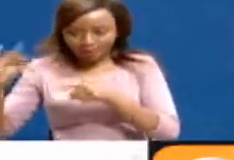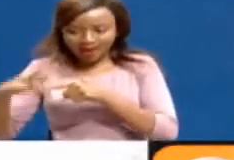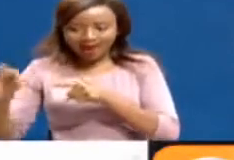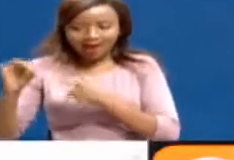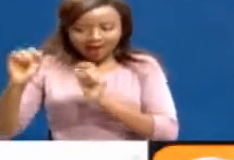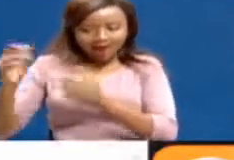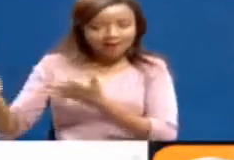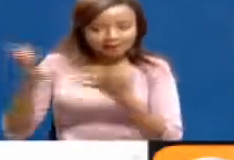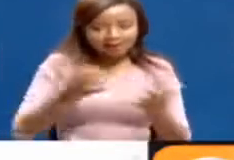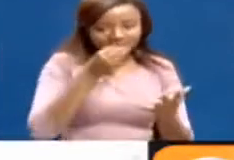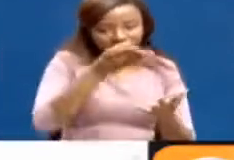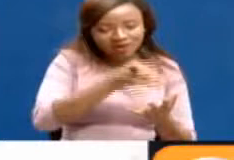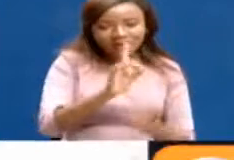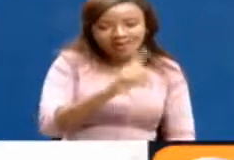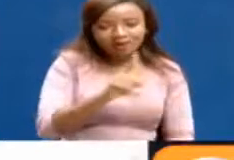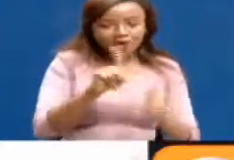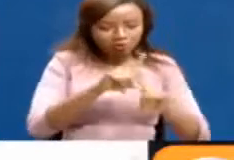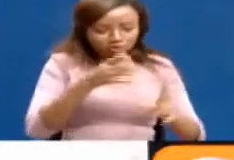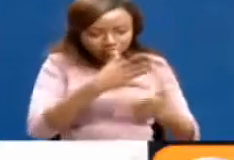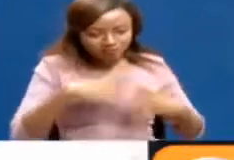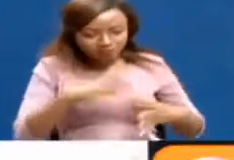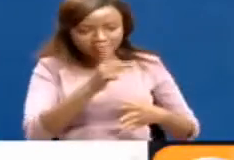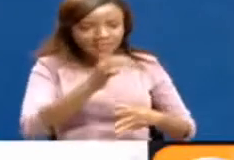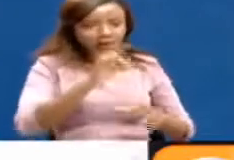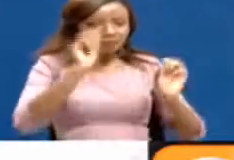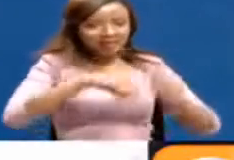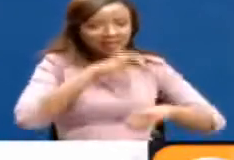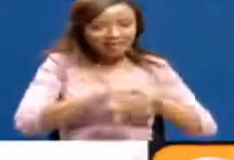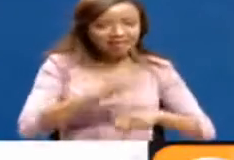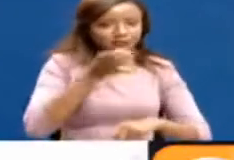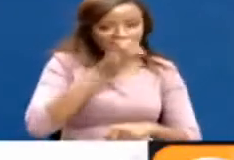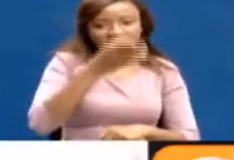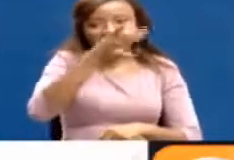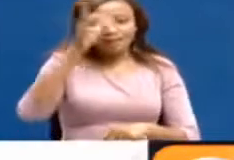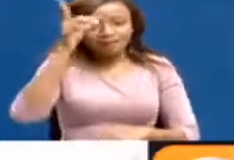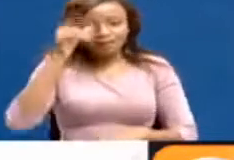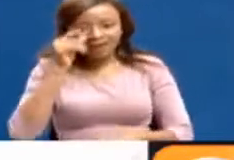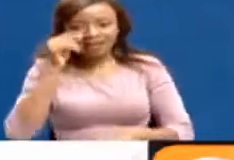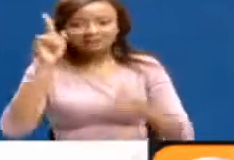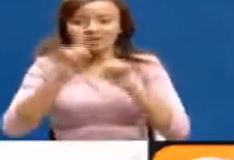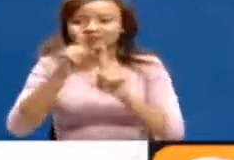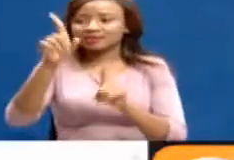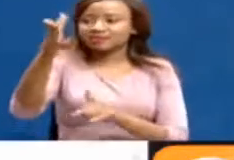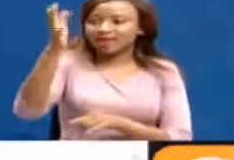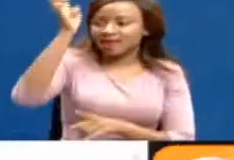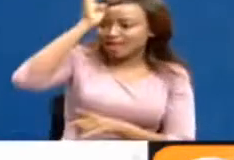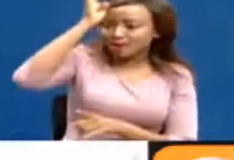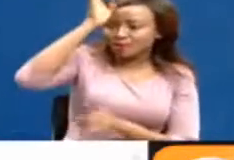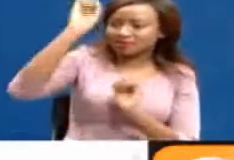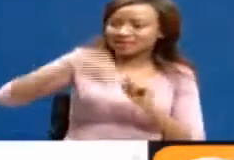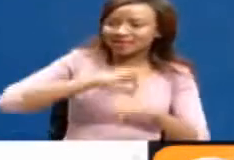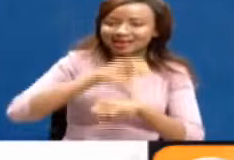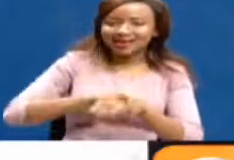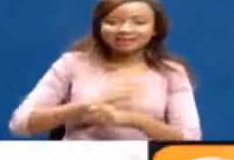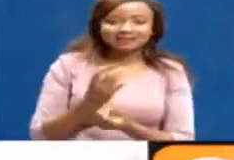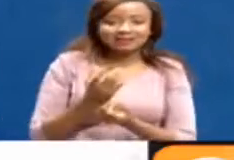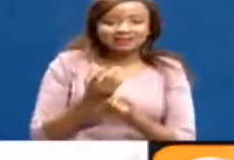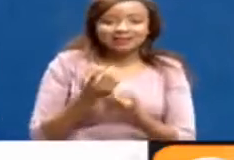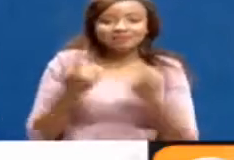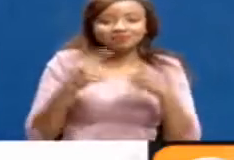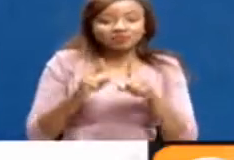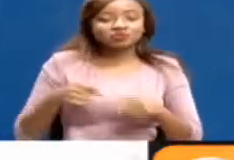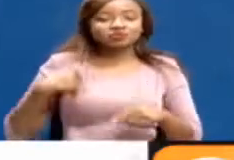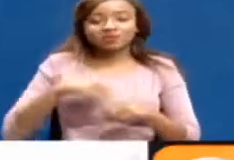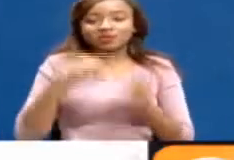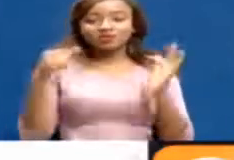bring food to Nairobi, that the citizens of Nairobi get water, and Mombasa and Eldoret. That is where the focus must be. And so at this time, when I'm saying we need